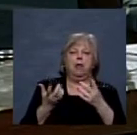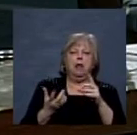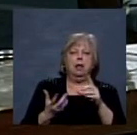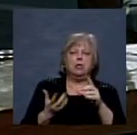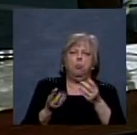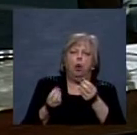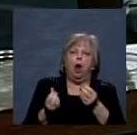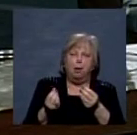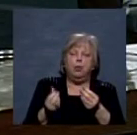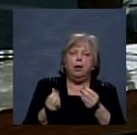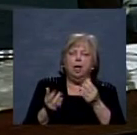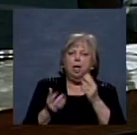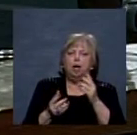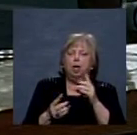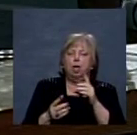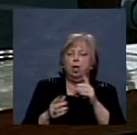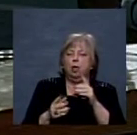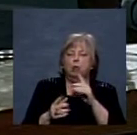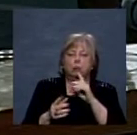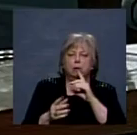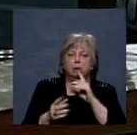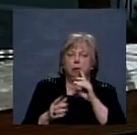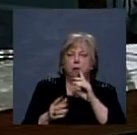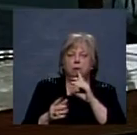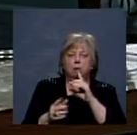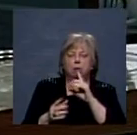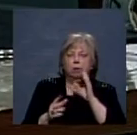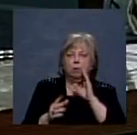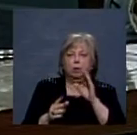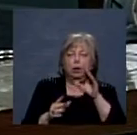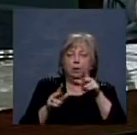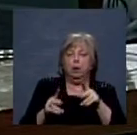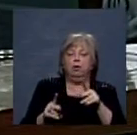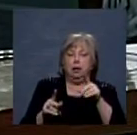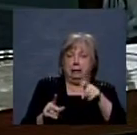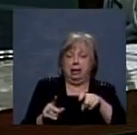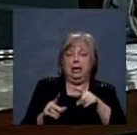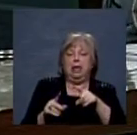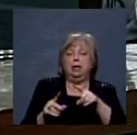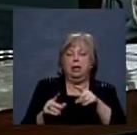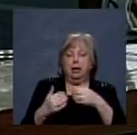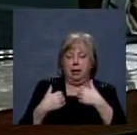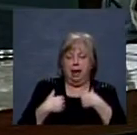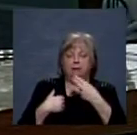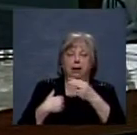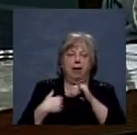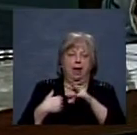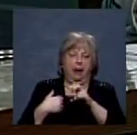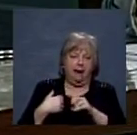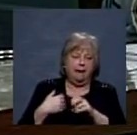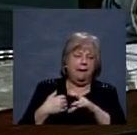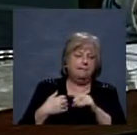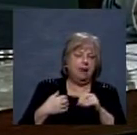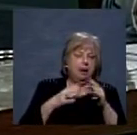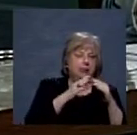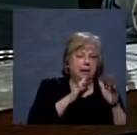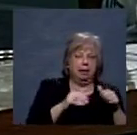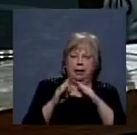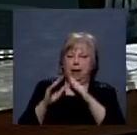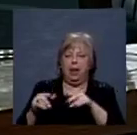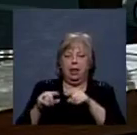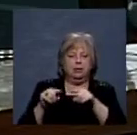much property would you need to have a beehive, and how much separation between residences would it